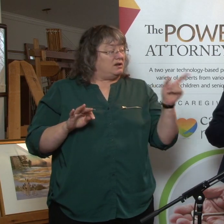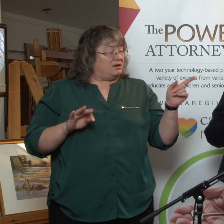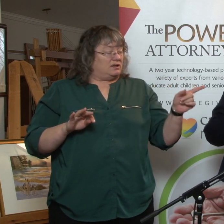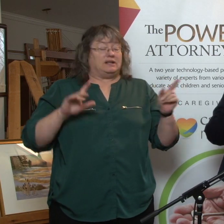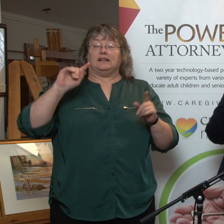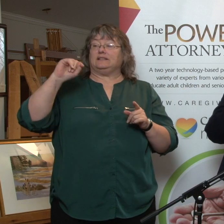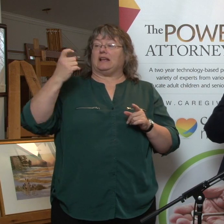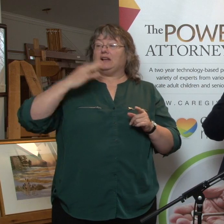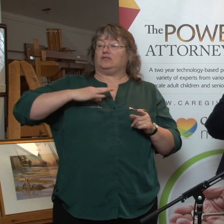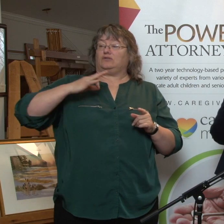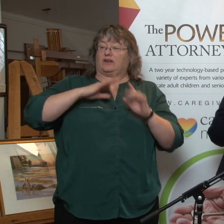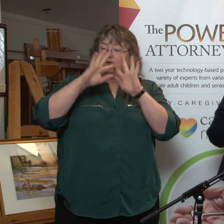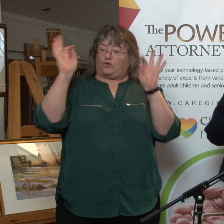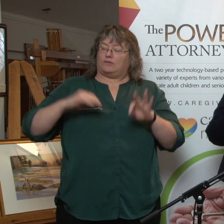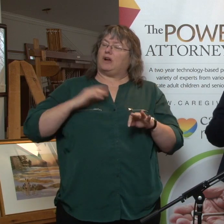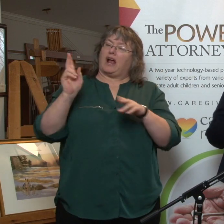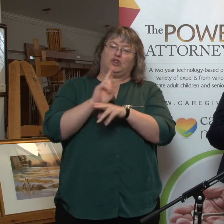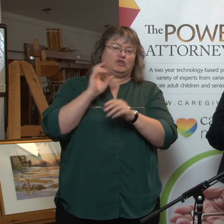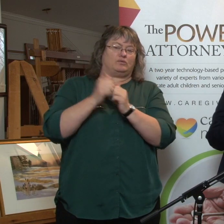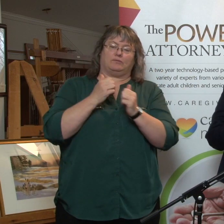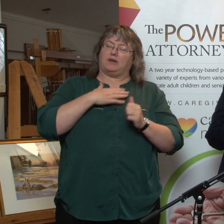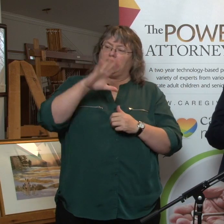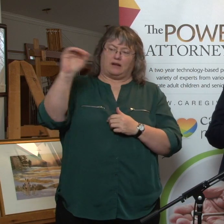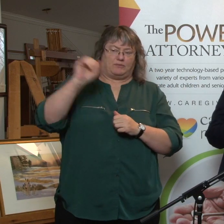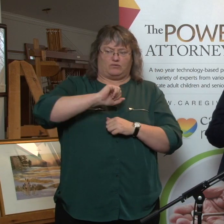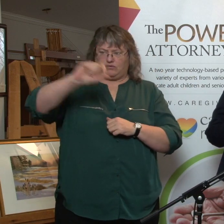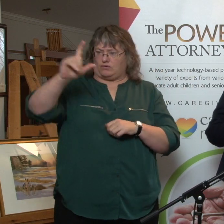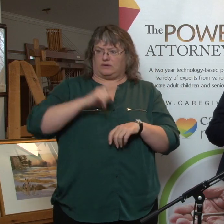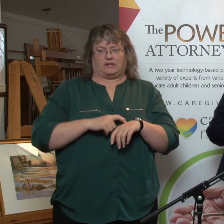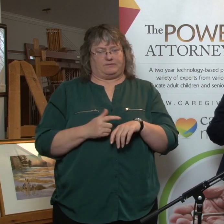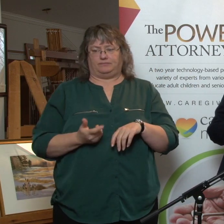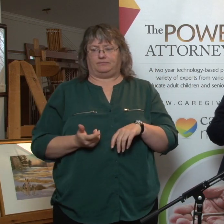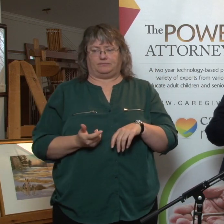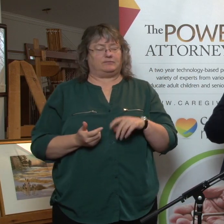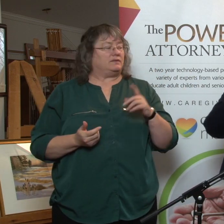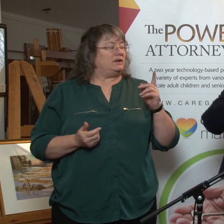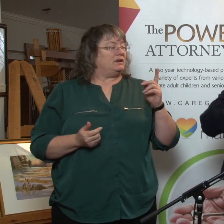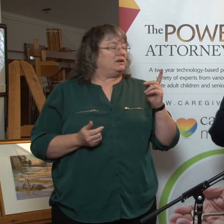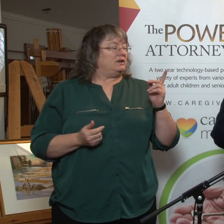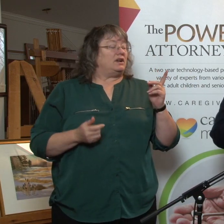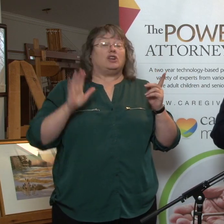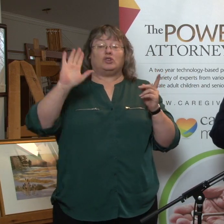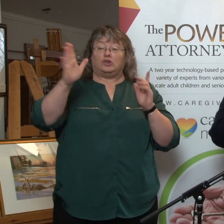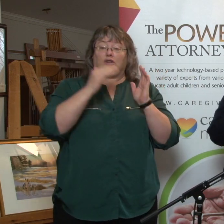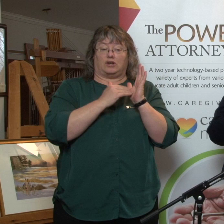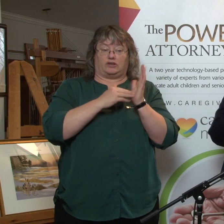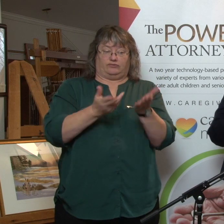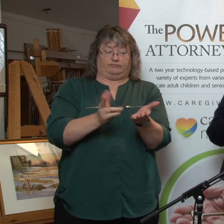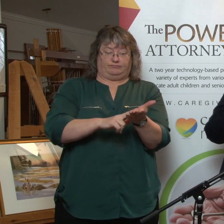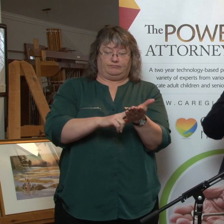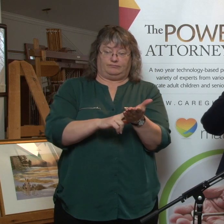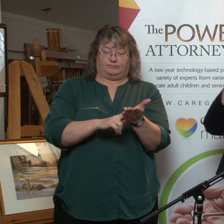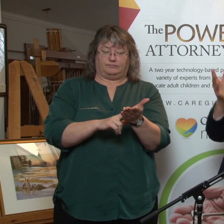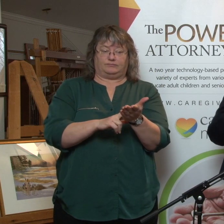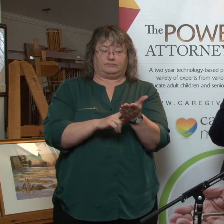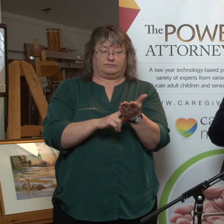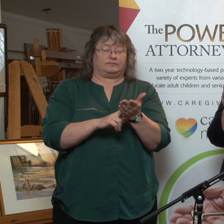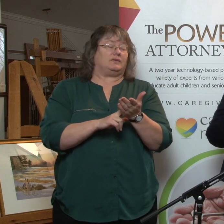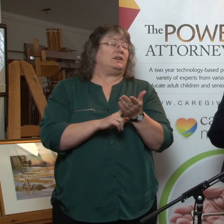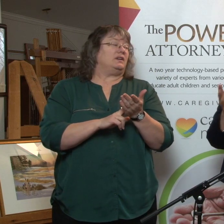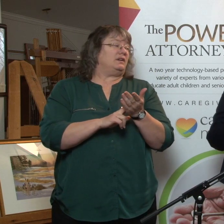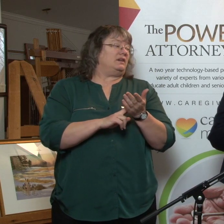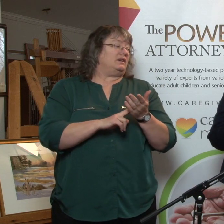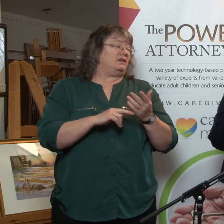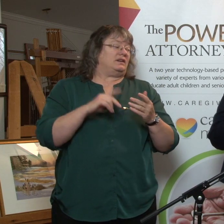credit form that I use with Care Connect all the time. It is a form that is signed by your doctor, and there's lots